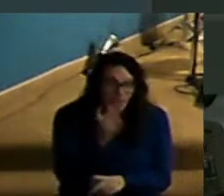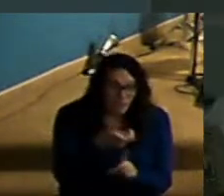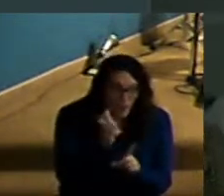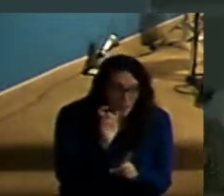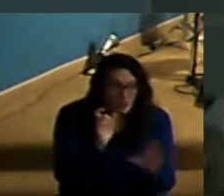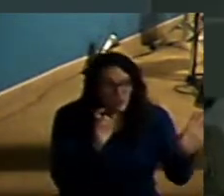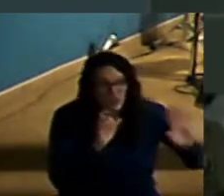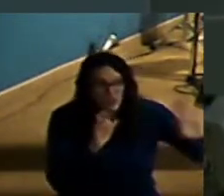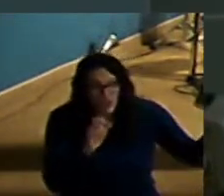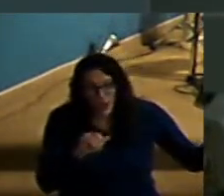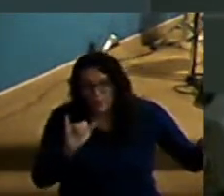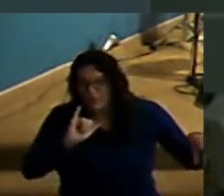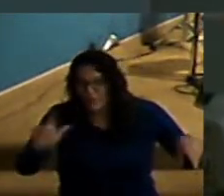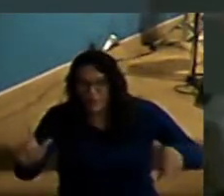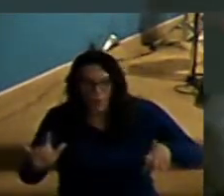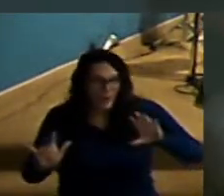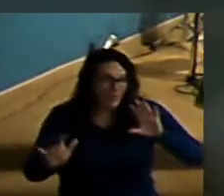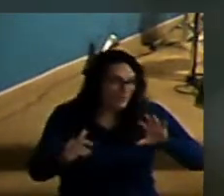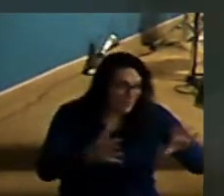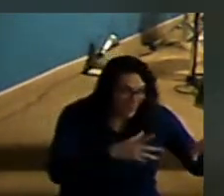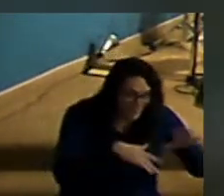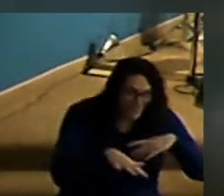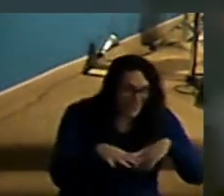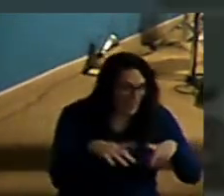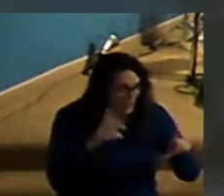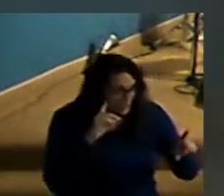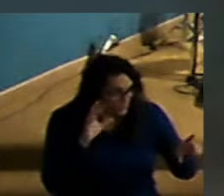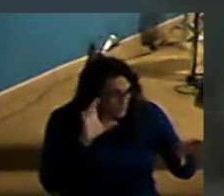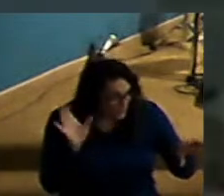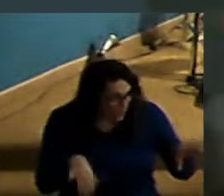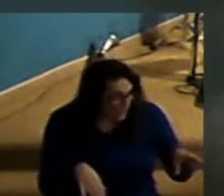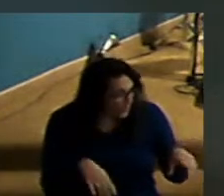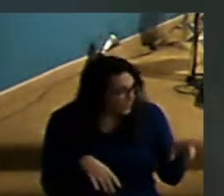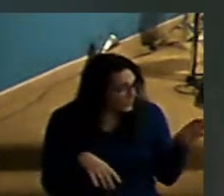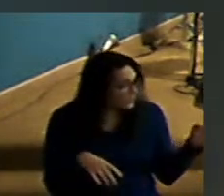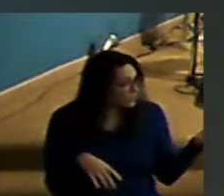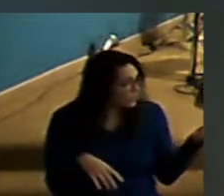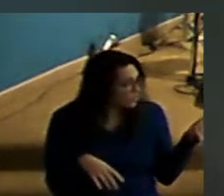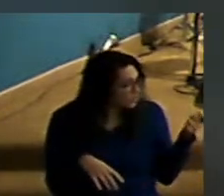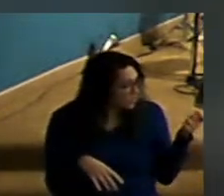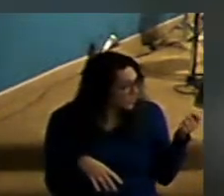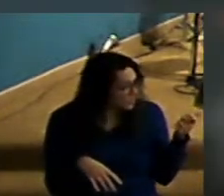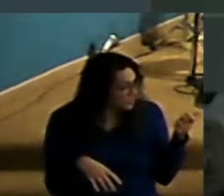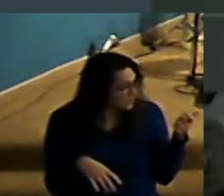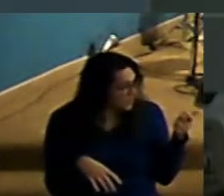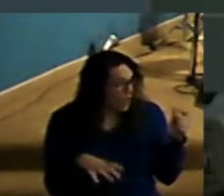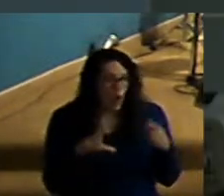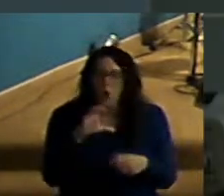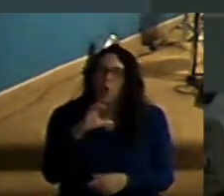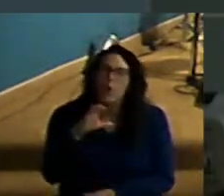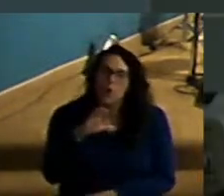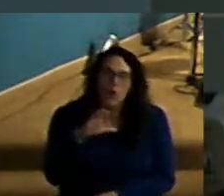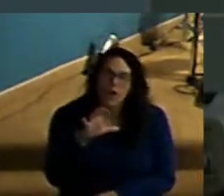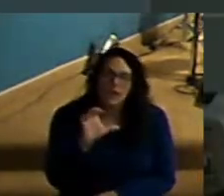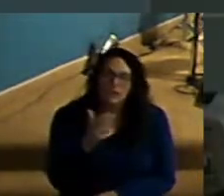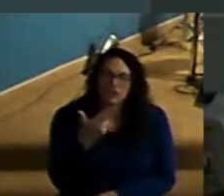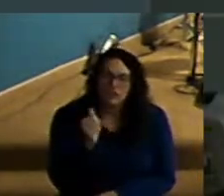Chicago. Okay. Not all at once, though. Should I hear Chicago? And? I say Chapin.